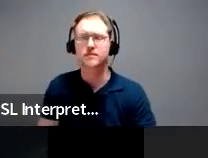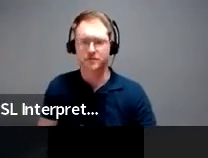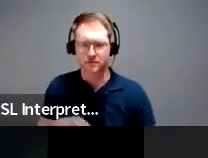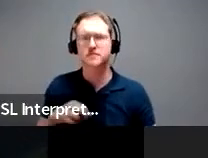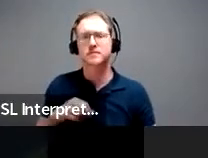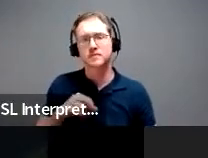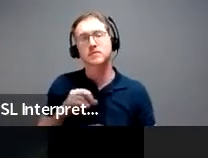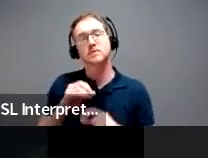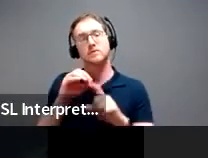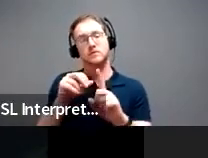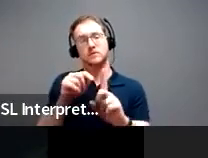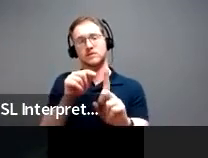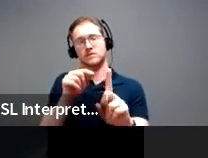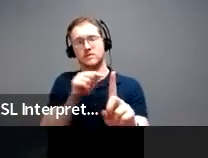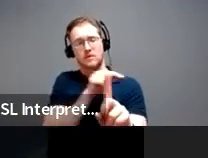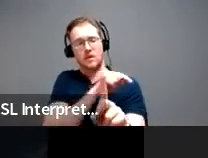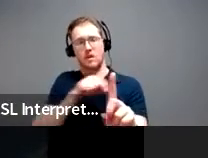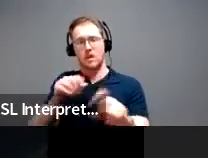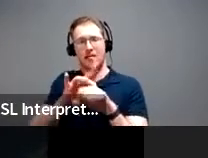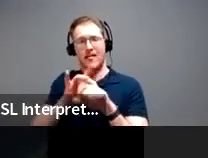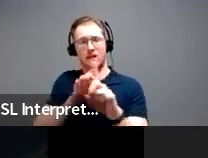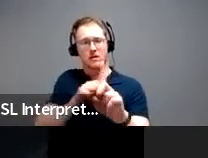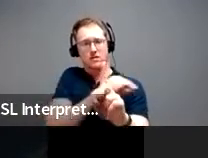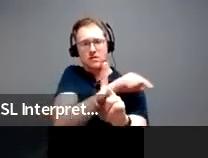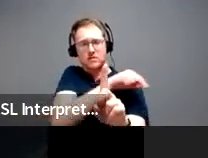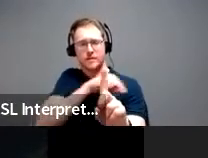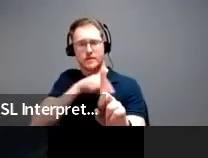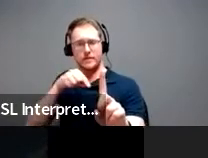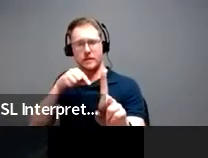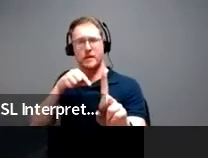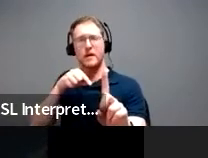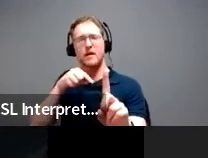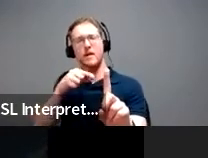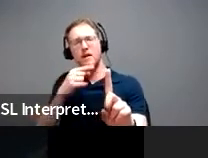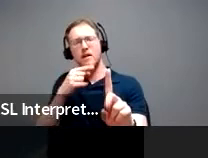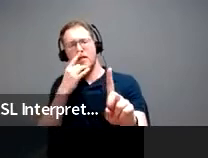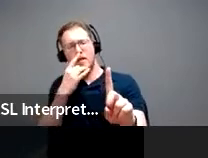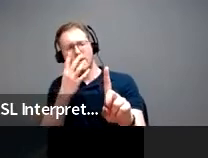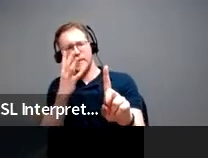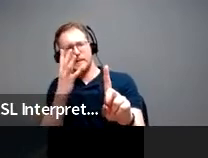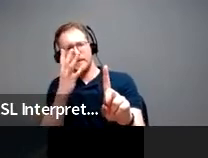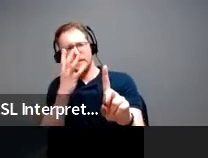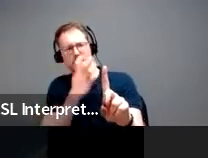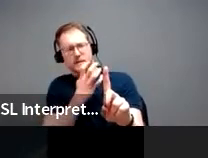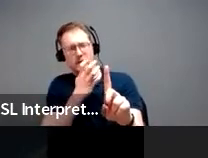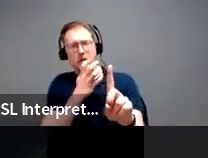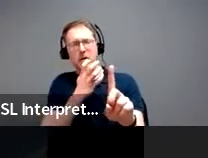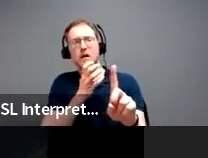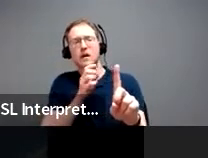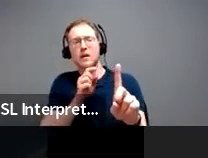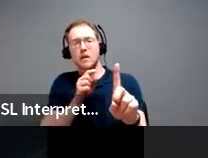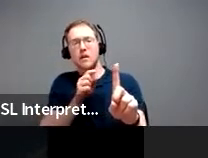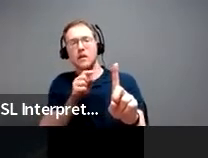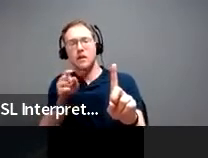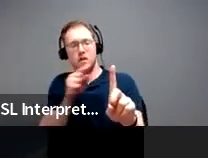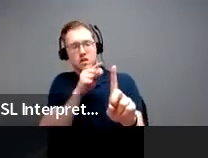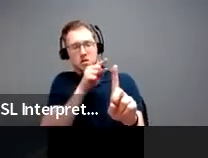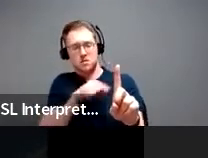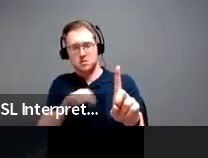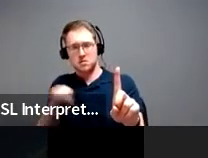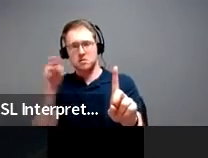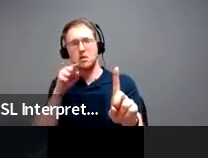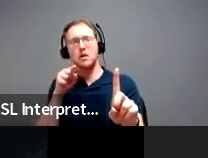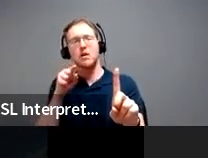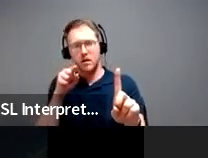a star, it can dim the light by a tiniest little fraction over time. And the dip that we see is proportional to